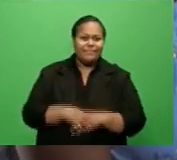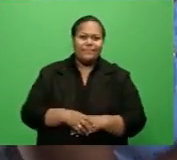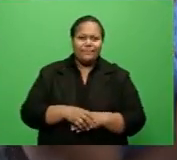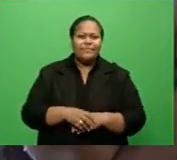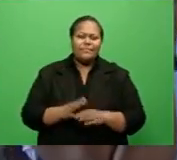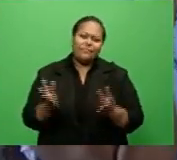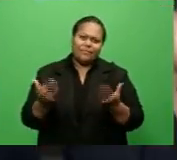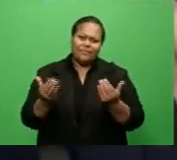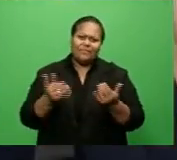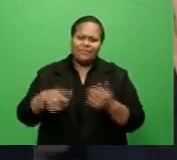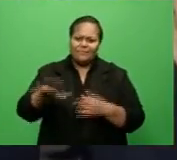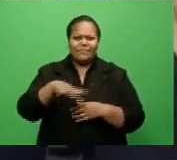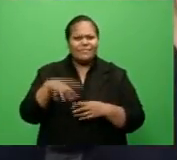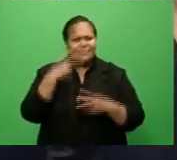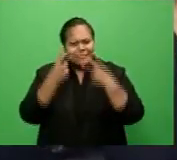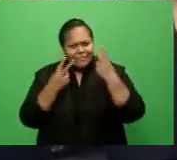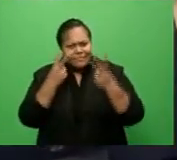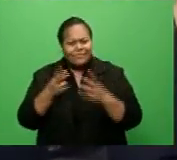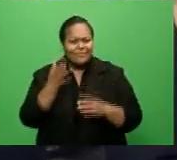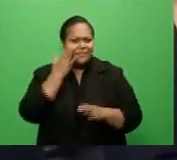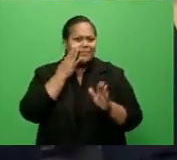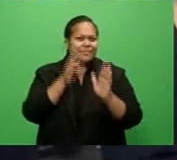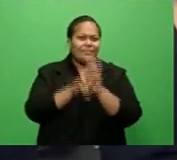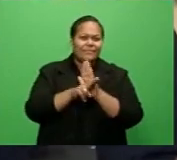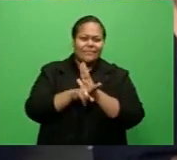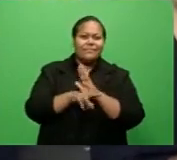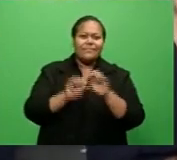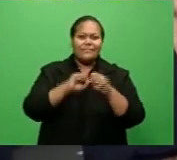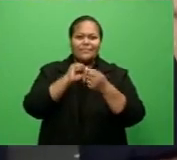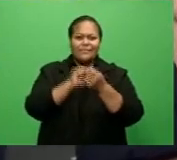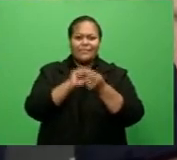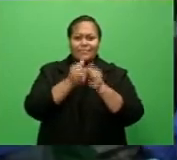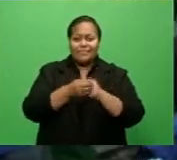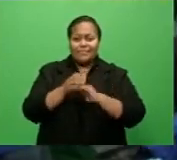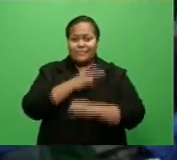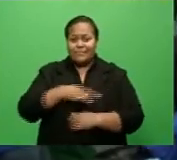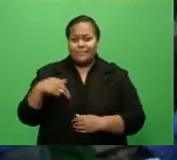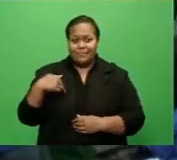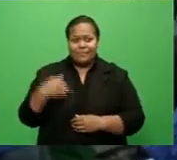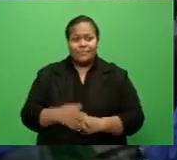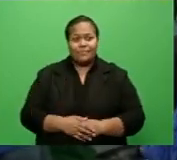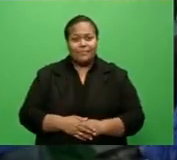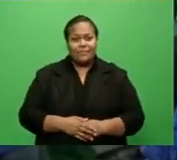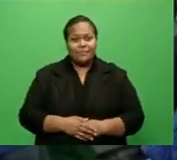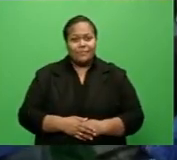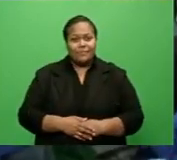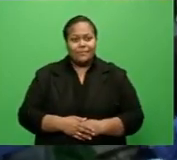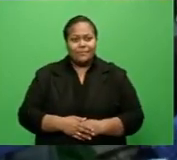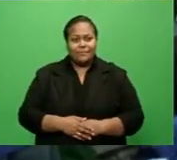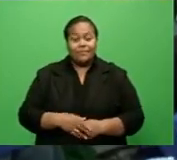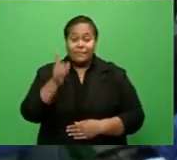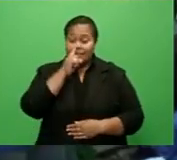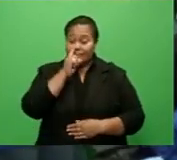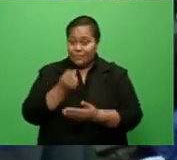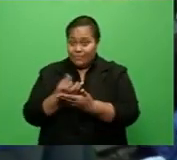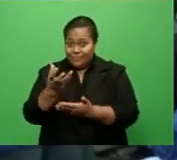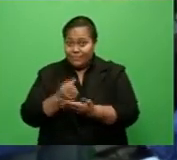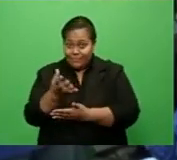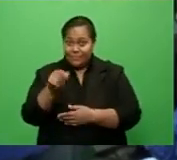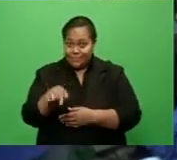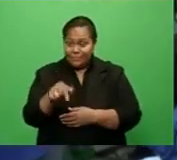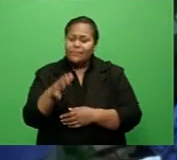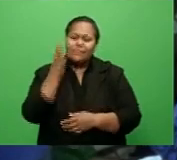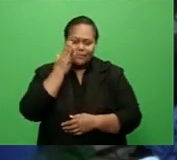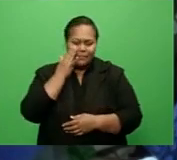such visitations and awareness sessions from the ministry. My vendors are aware as to what to buy and what